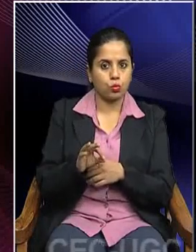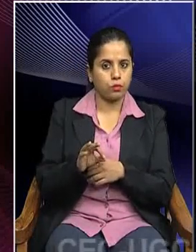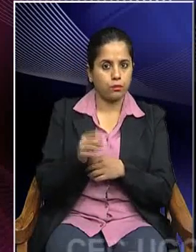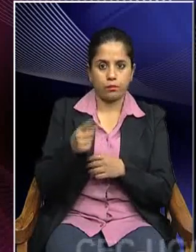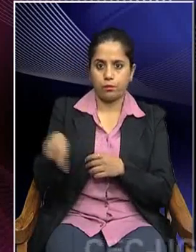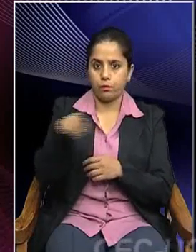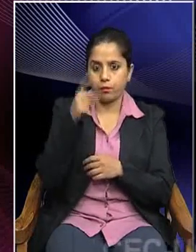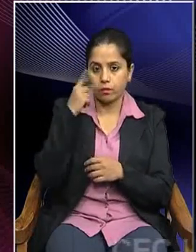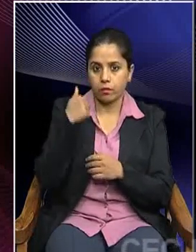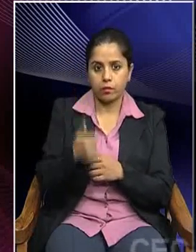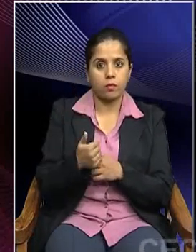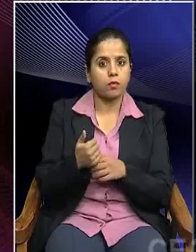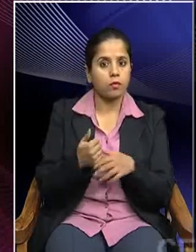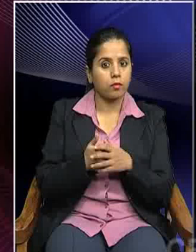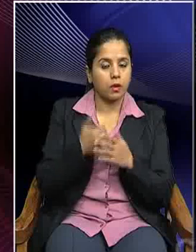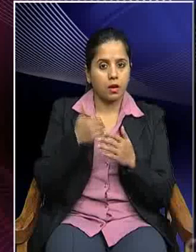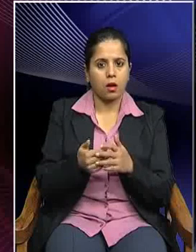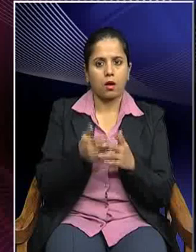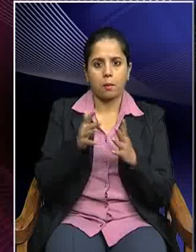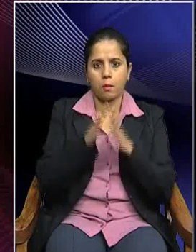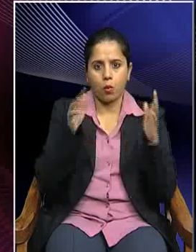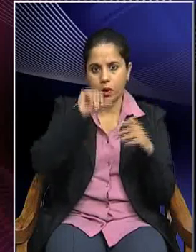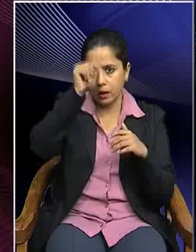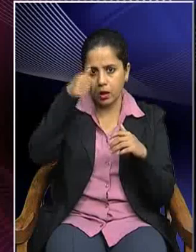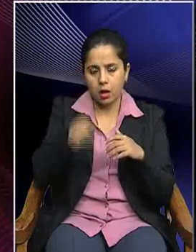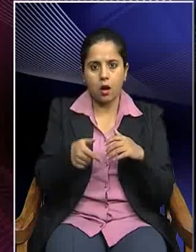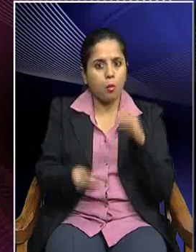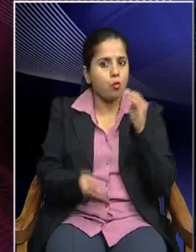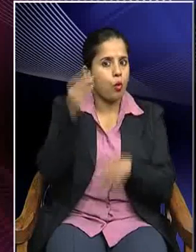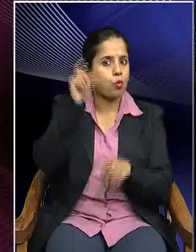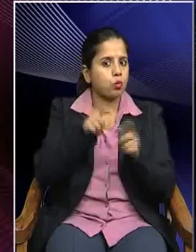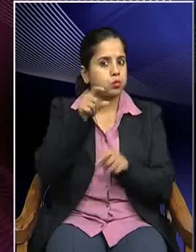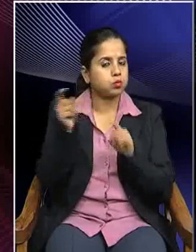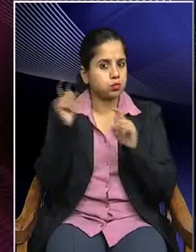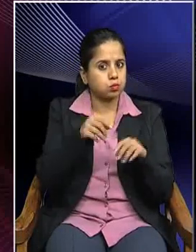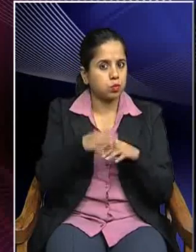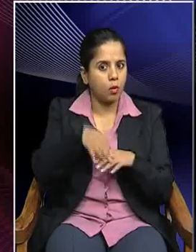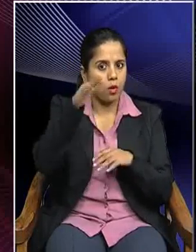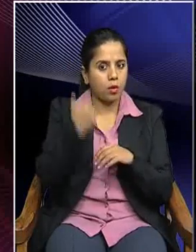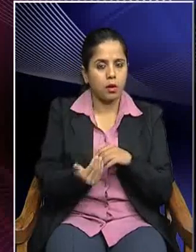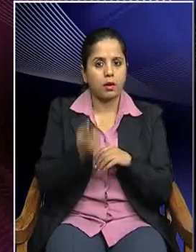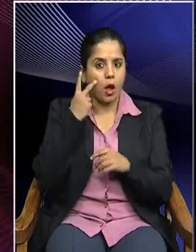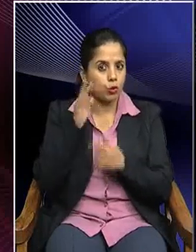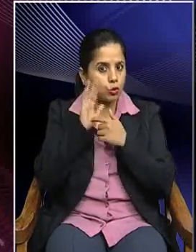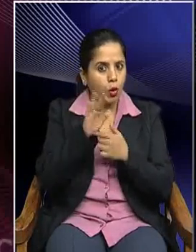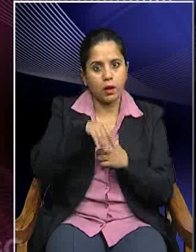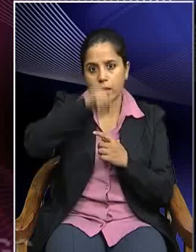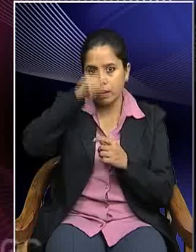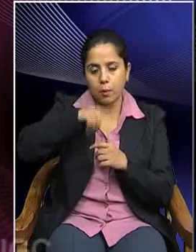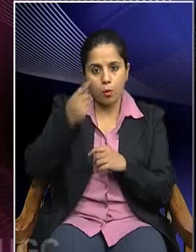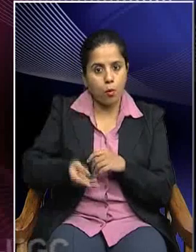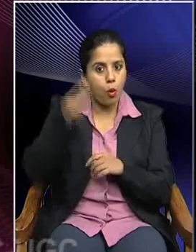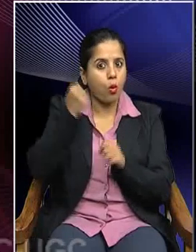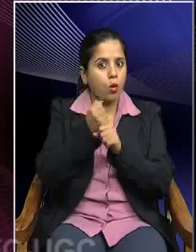a very substantial Indian content in what gets represented in Gandhar